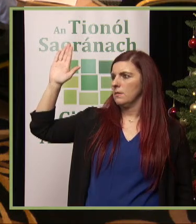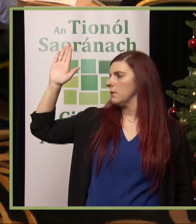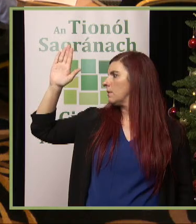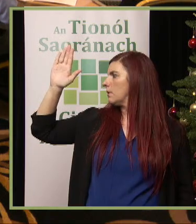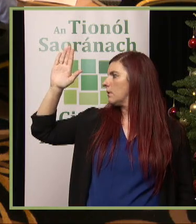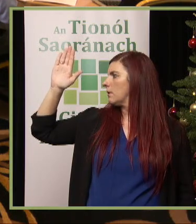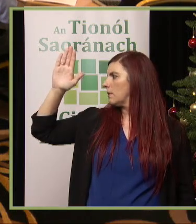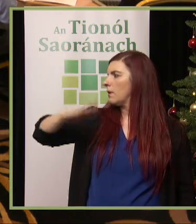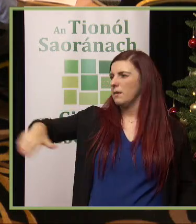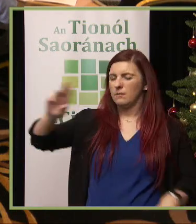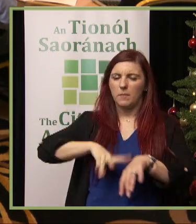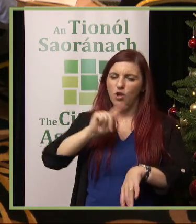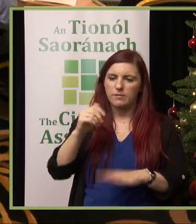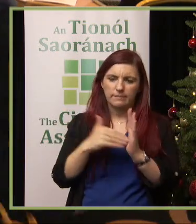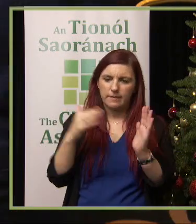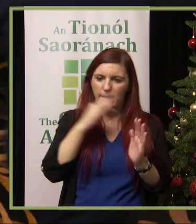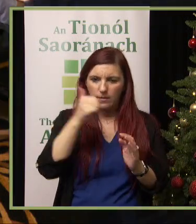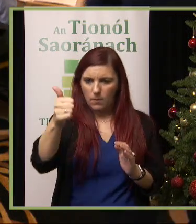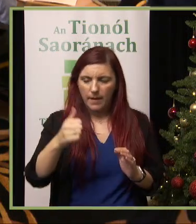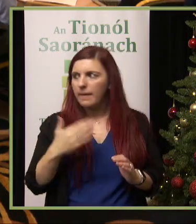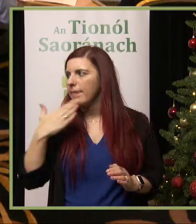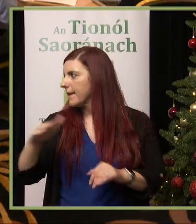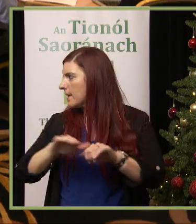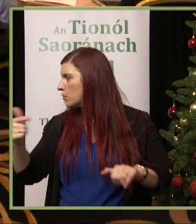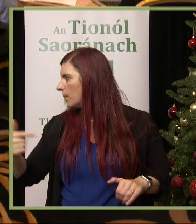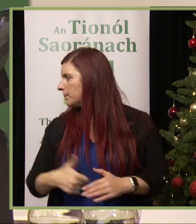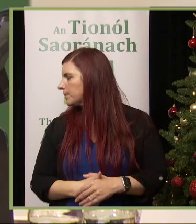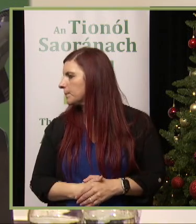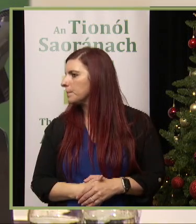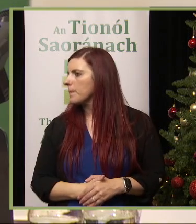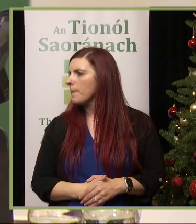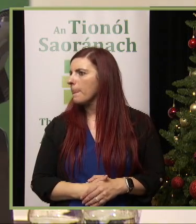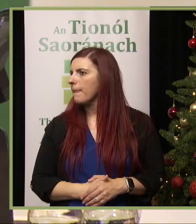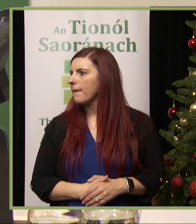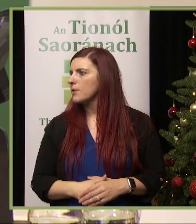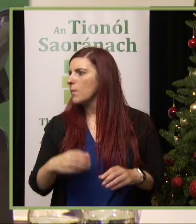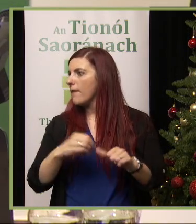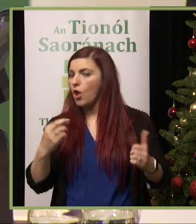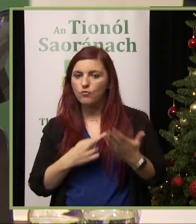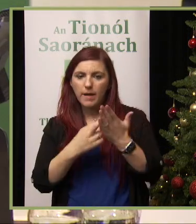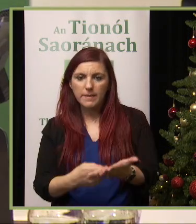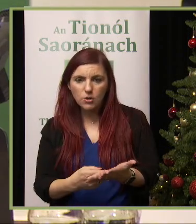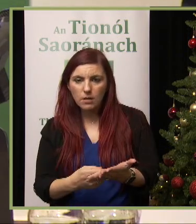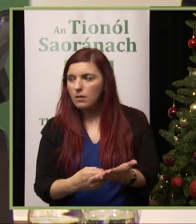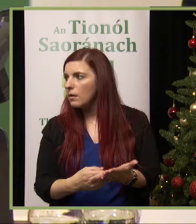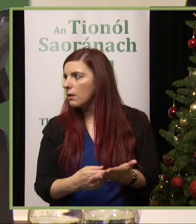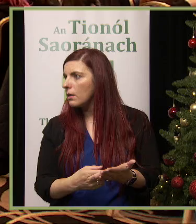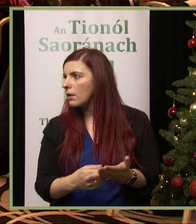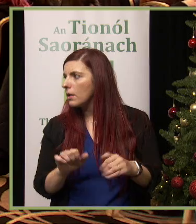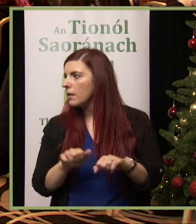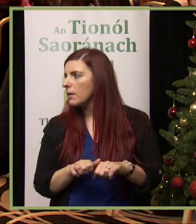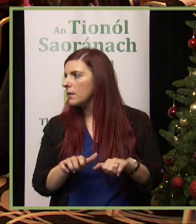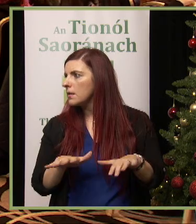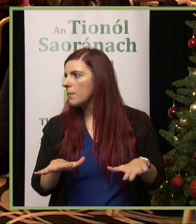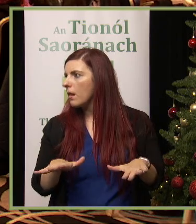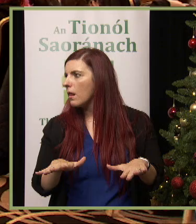Well, that's the majority of the room. That's carried. Thank you, table number 2. Is there another recommendation? So, table, I